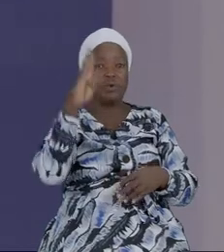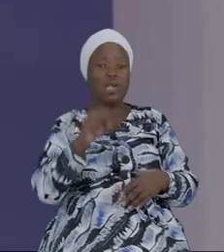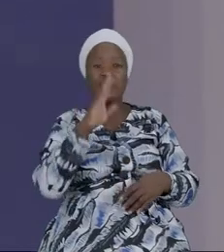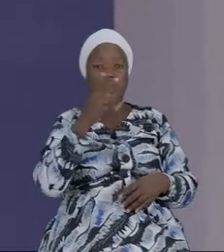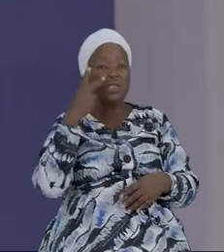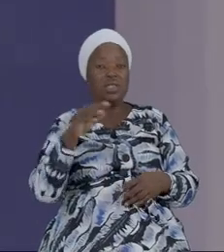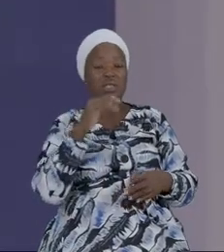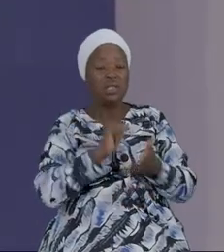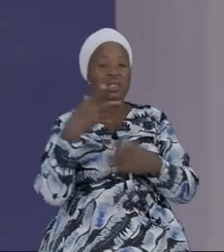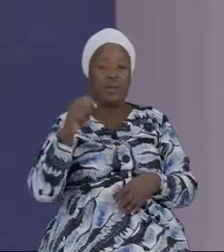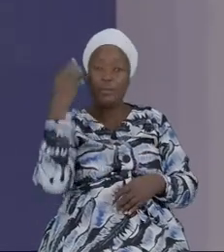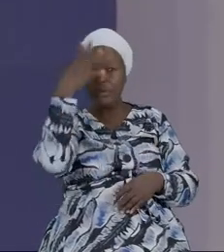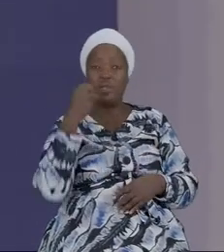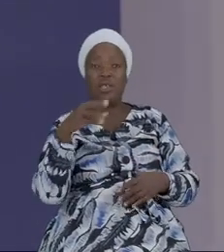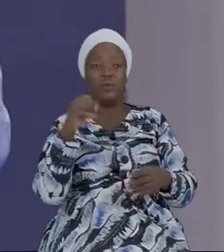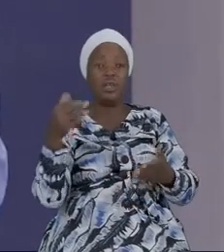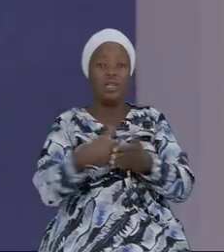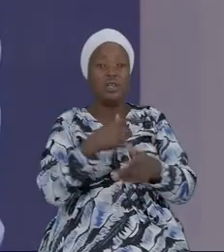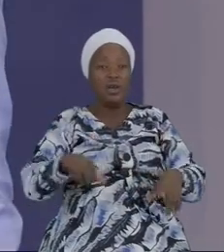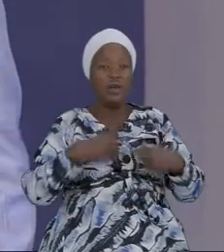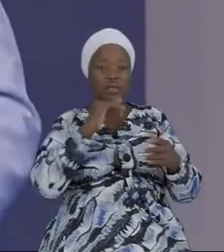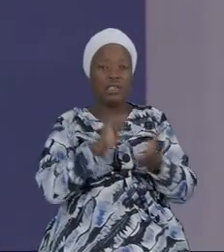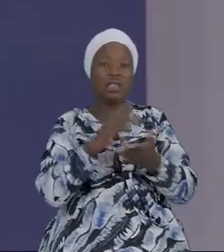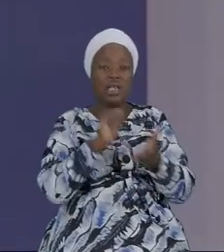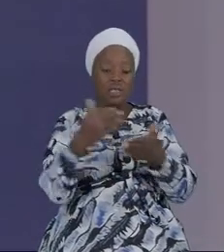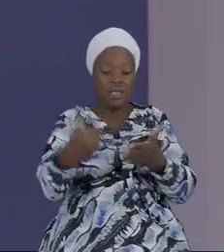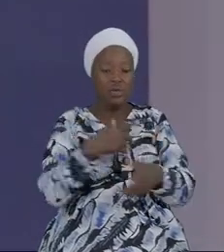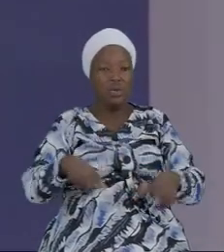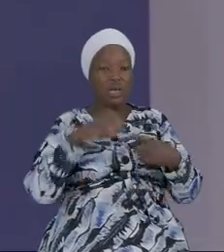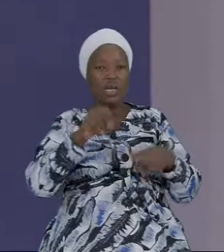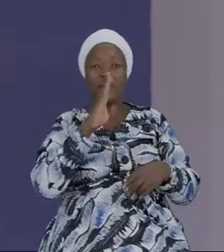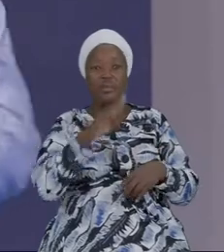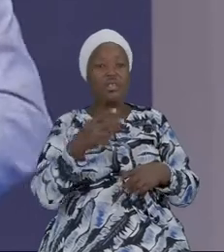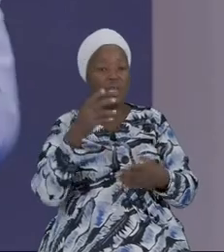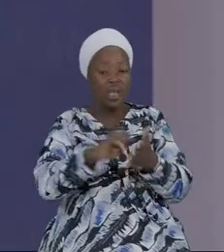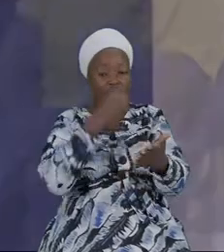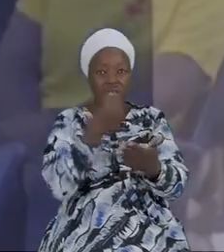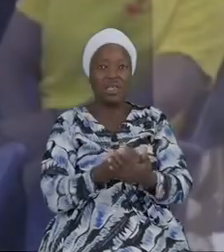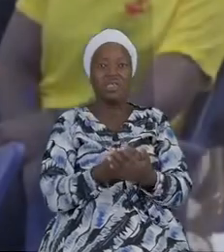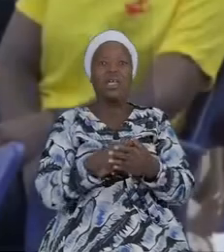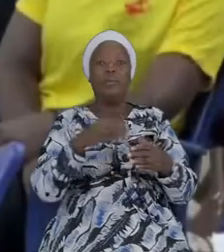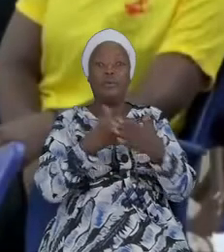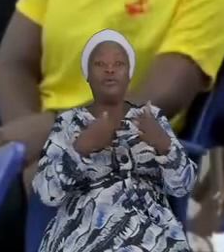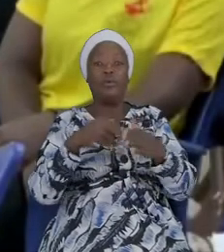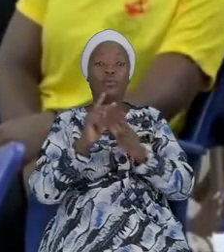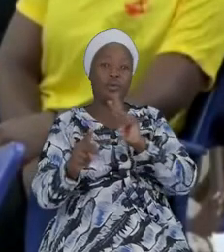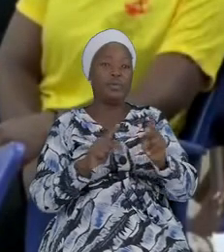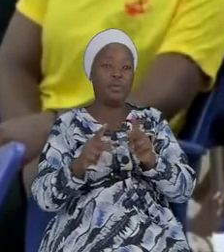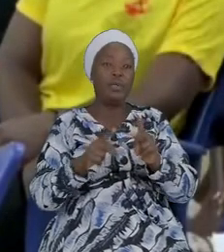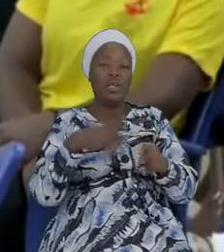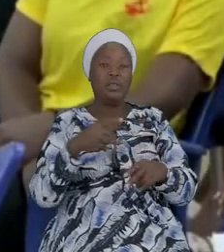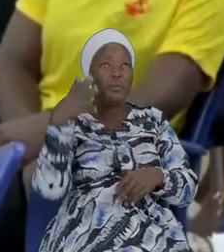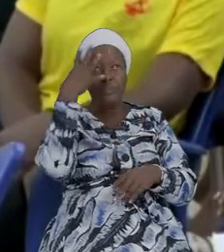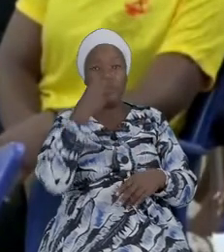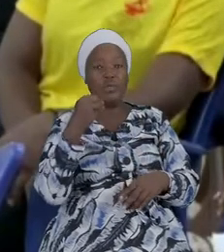The beauty of the new life is that that new life can be evident before people. The